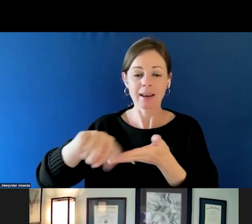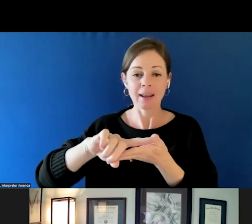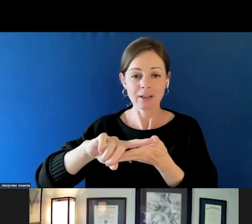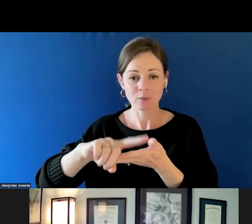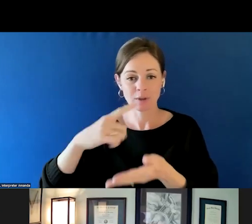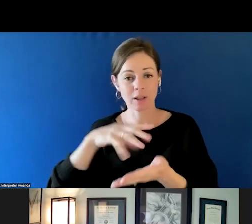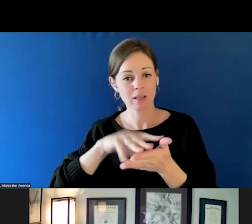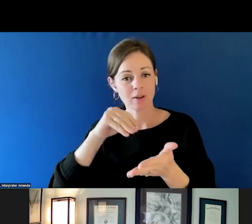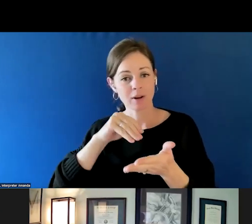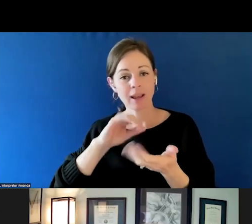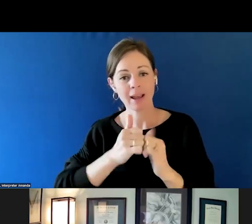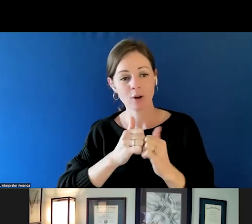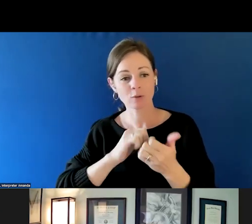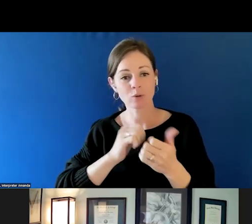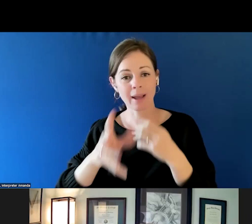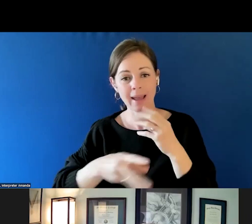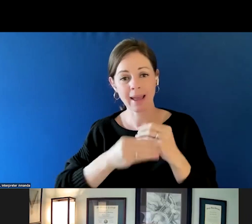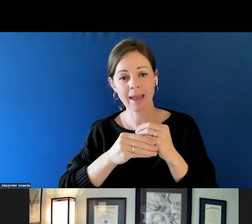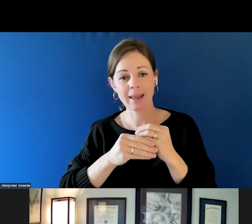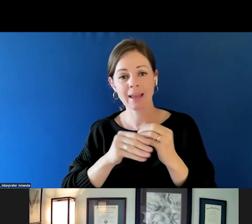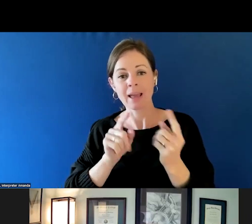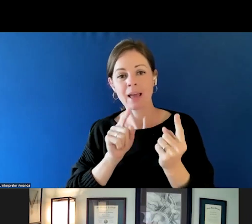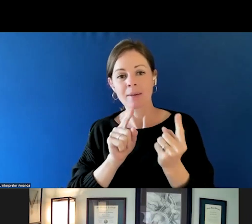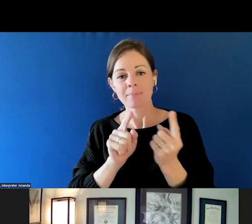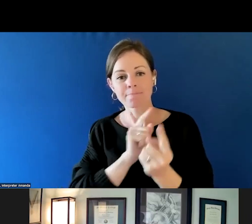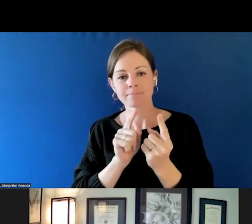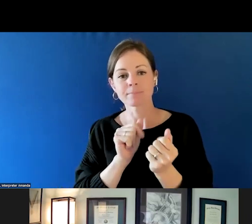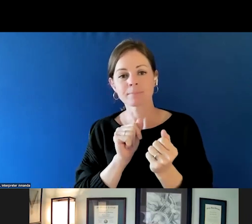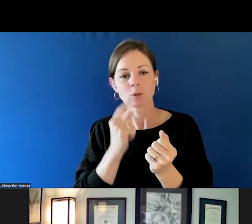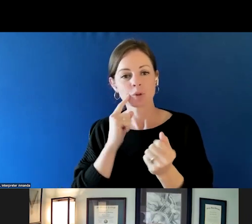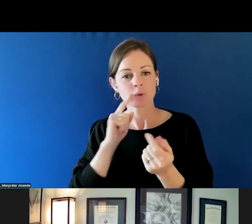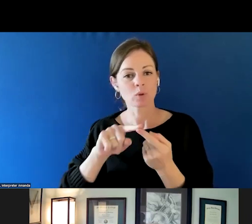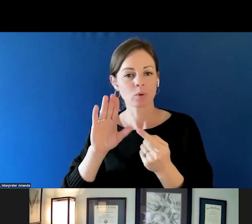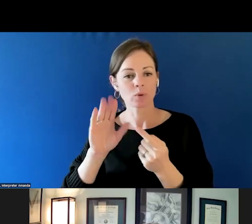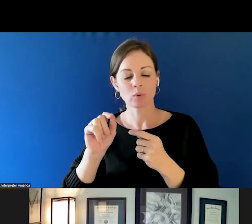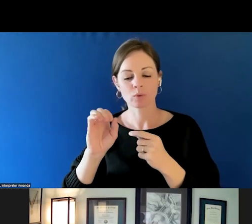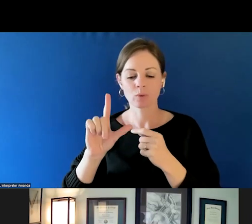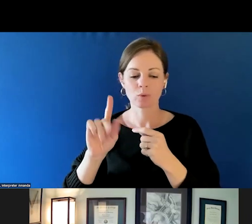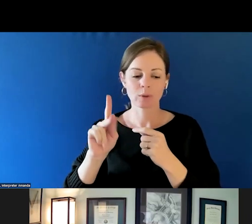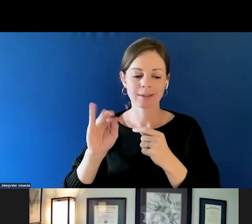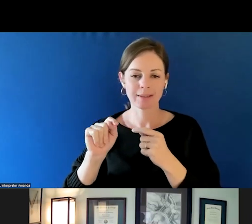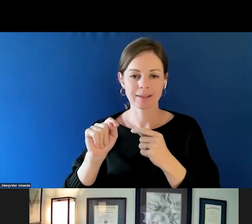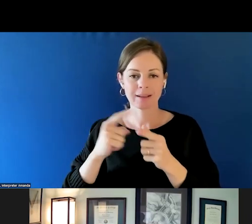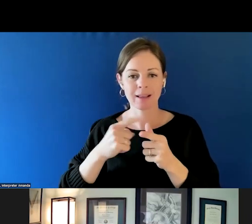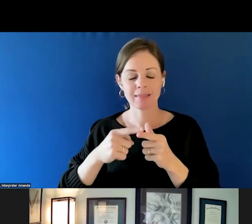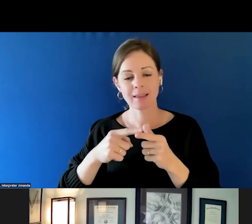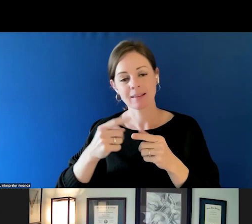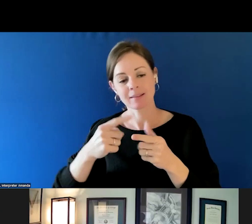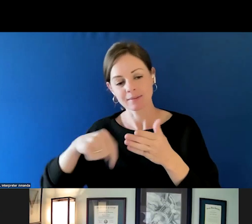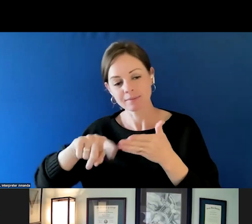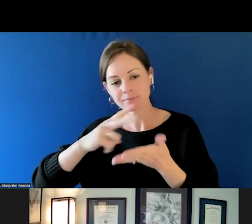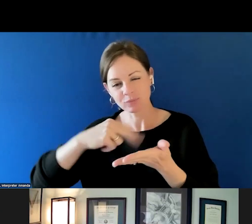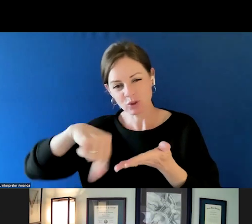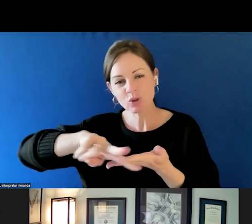learn about how to add mediation to the crisis response toolkit. And then the following week, we will discuss the